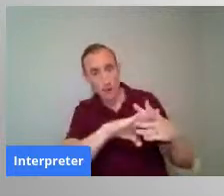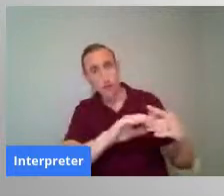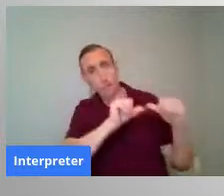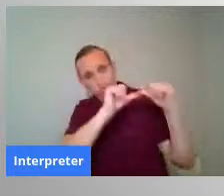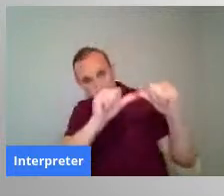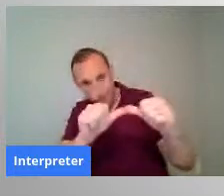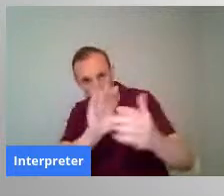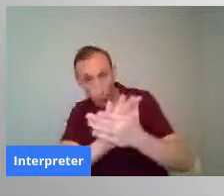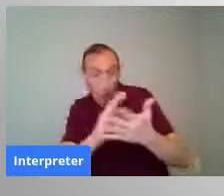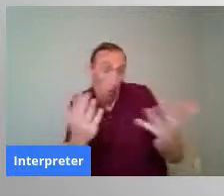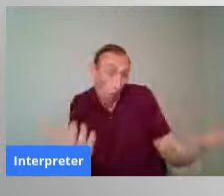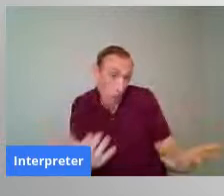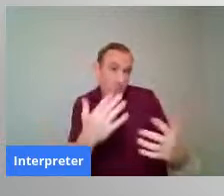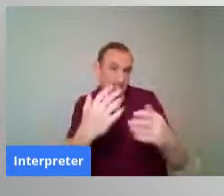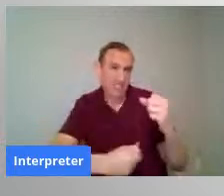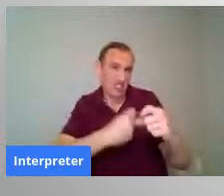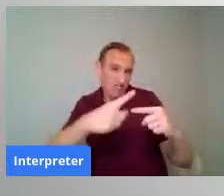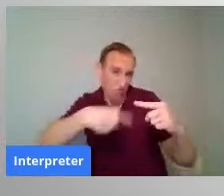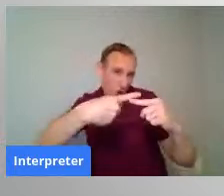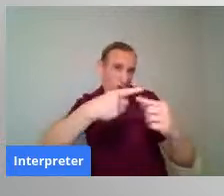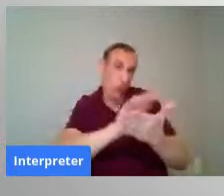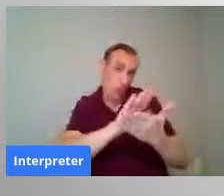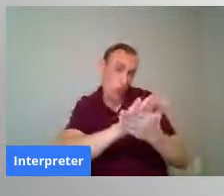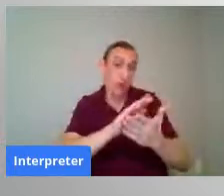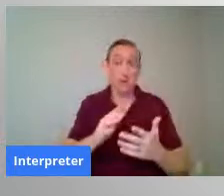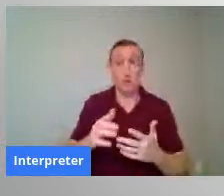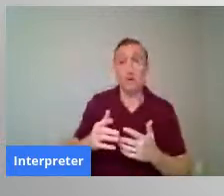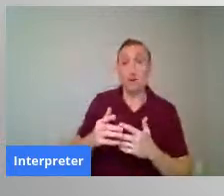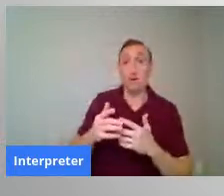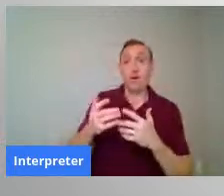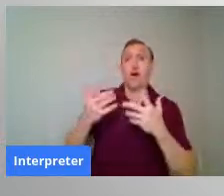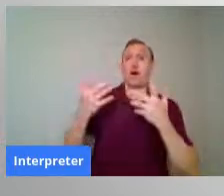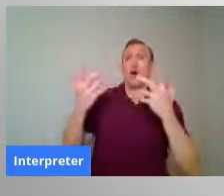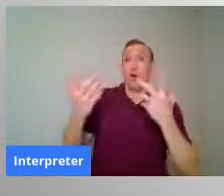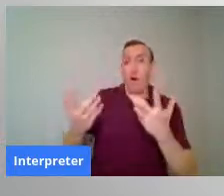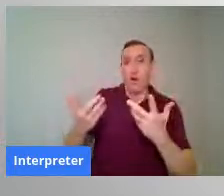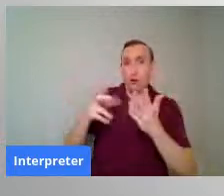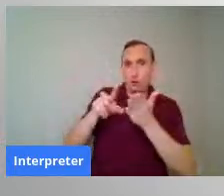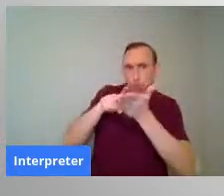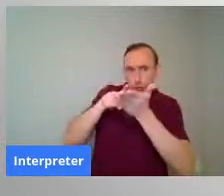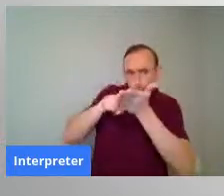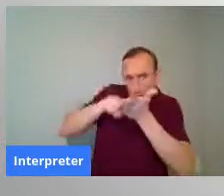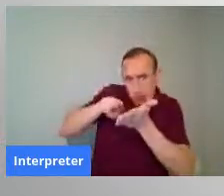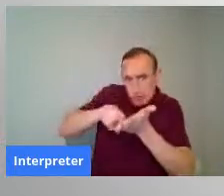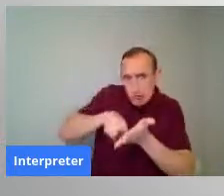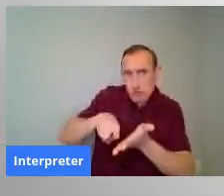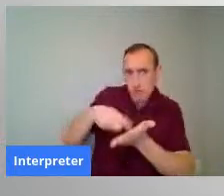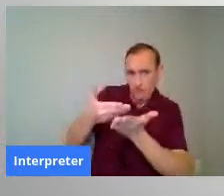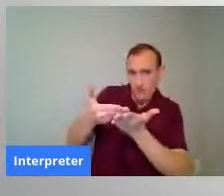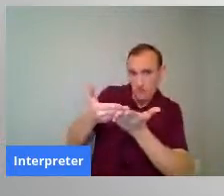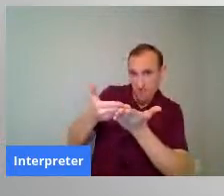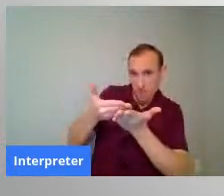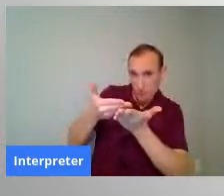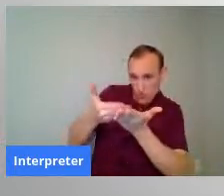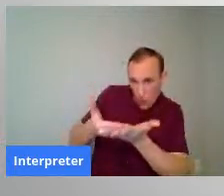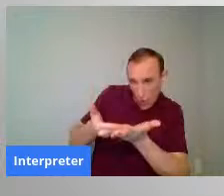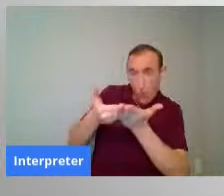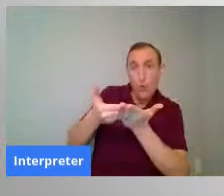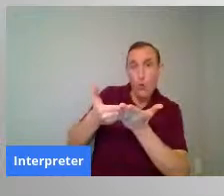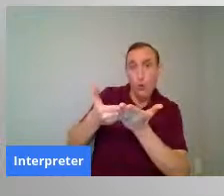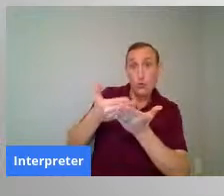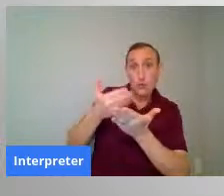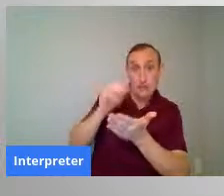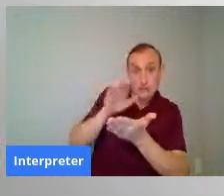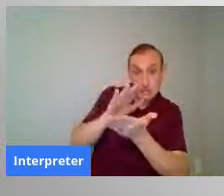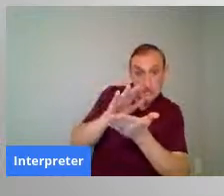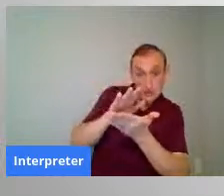year-round school because it does require that the conditions are right, and the conditions can be defined in many